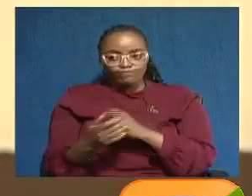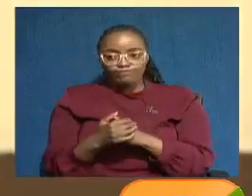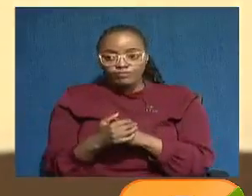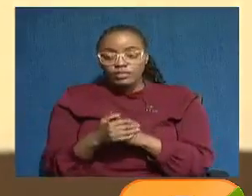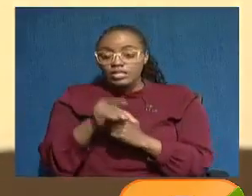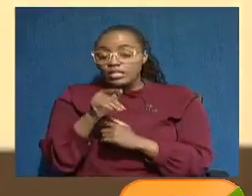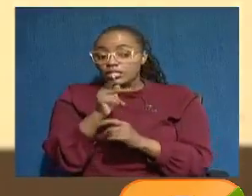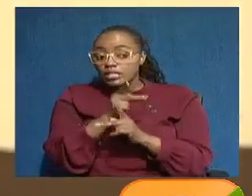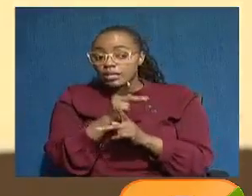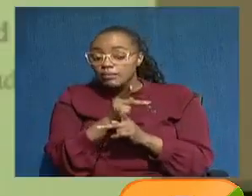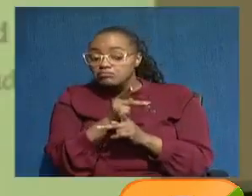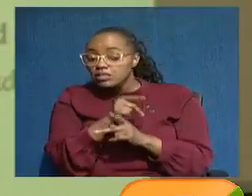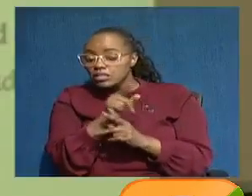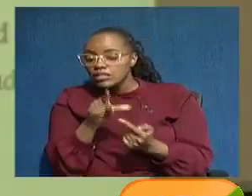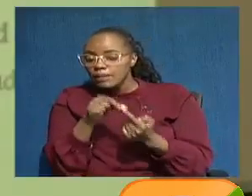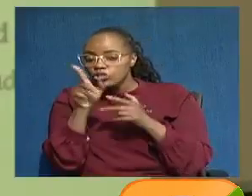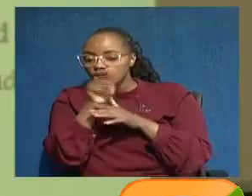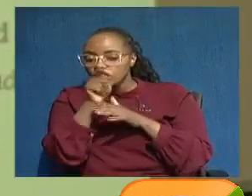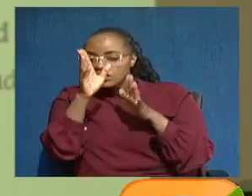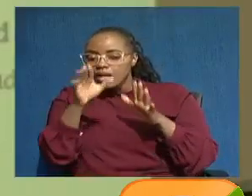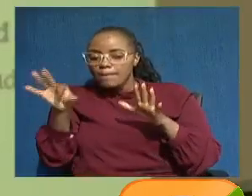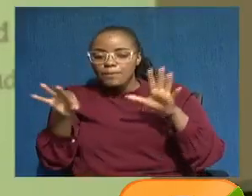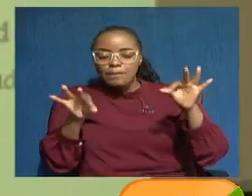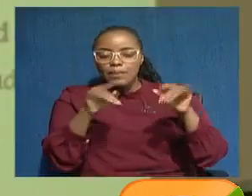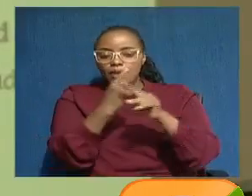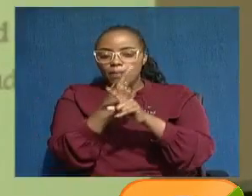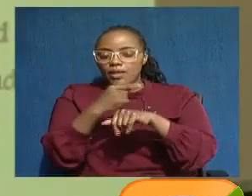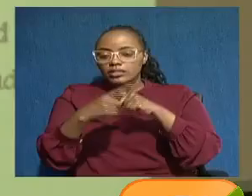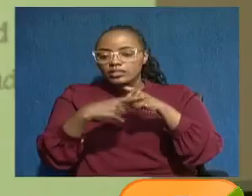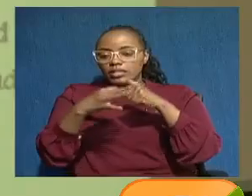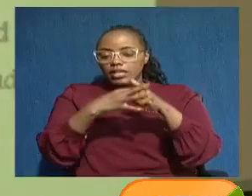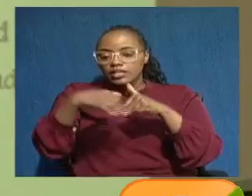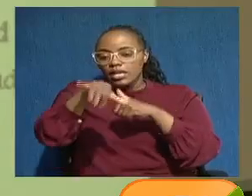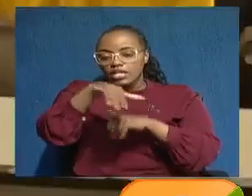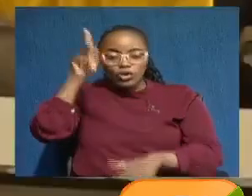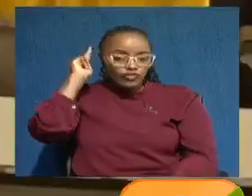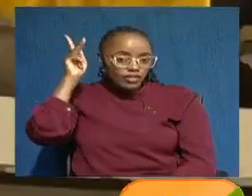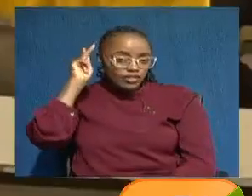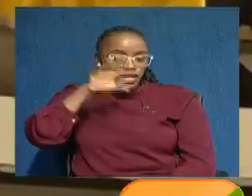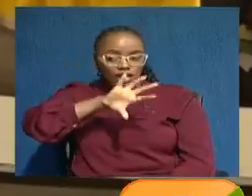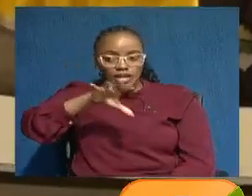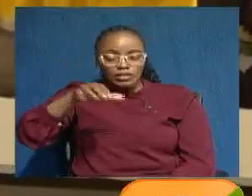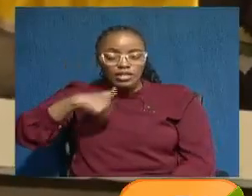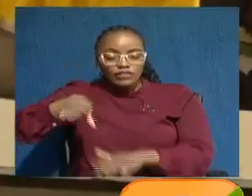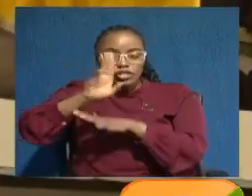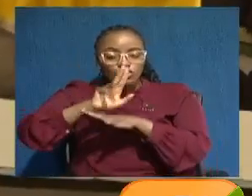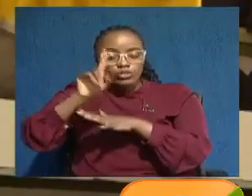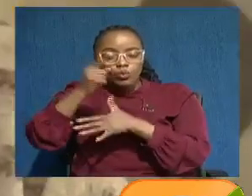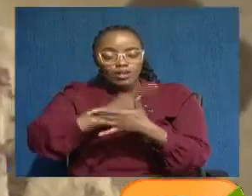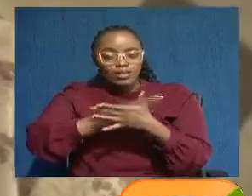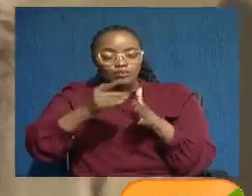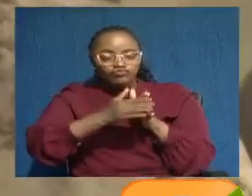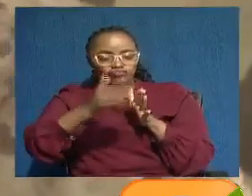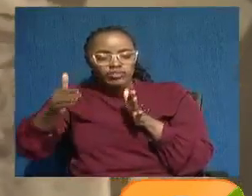school. These specialized trainers, drawn from all 68 zones of Kisii County, have spent a week in